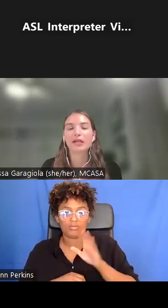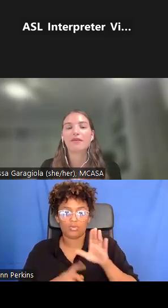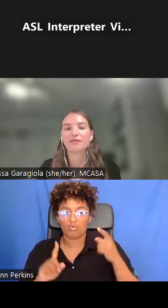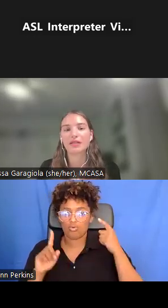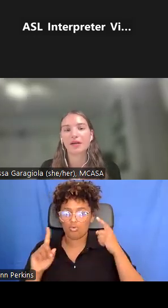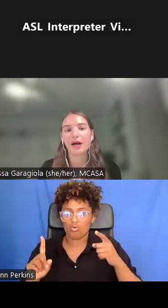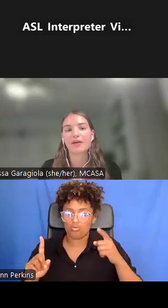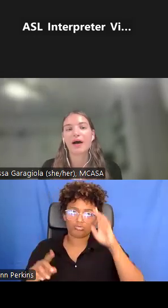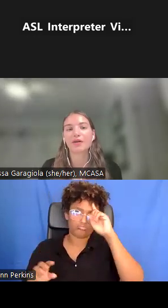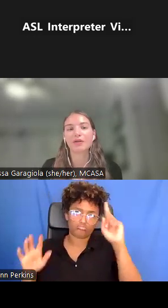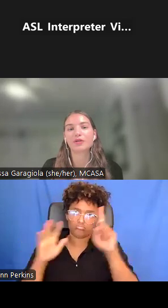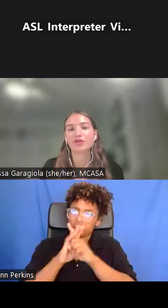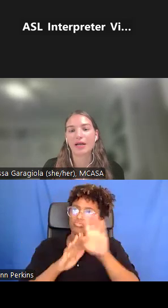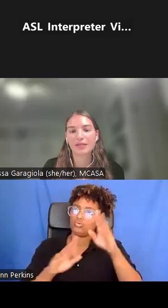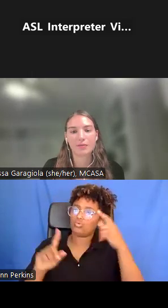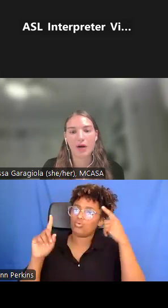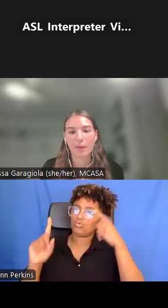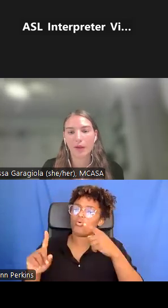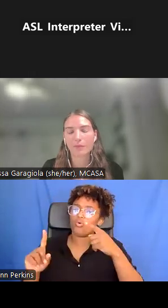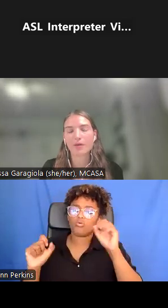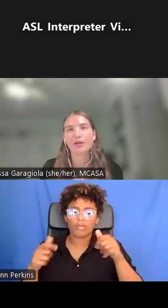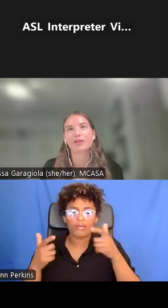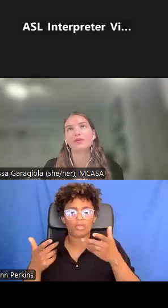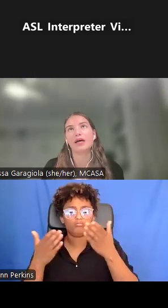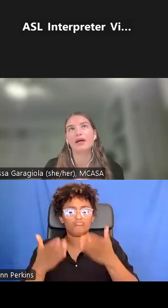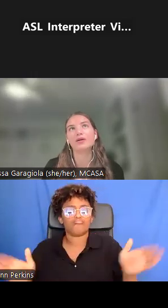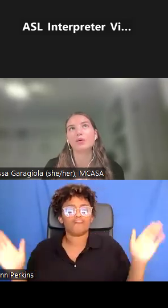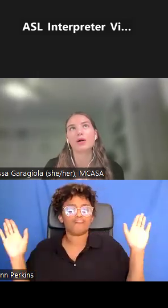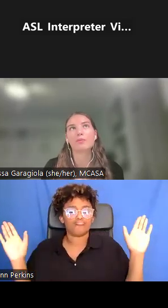or lofty of how you're going to address the problem.